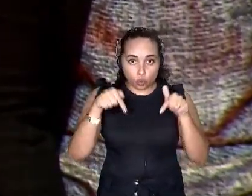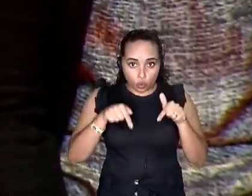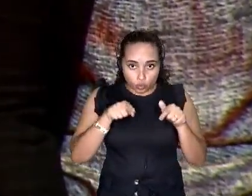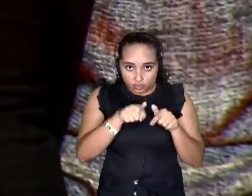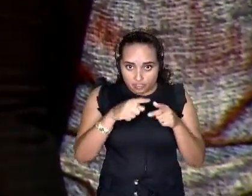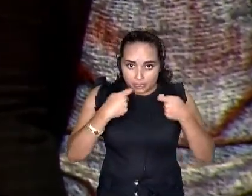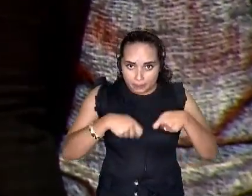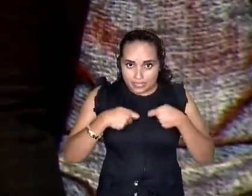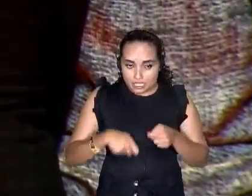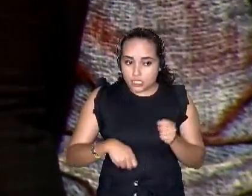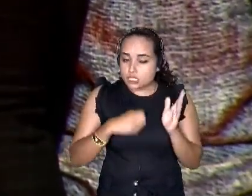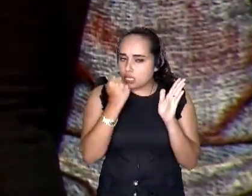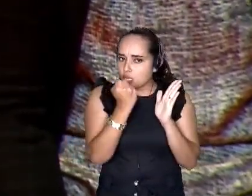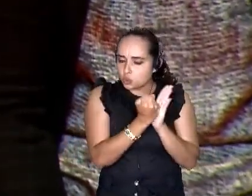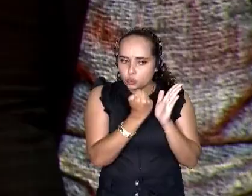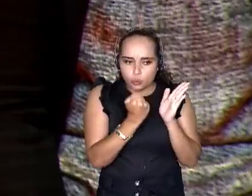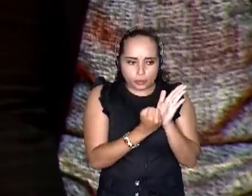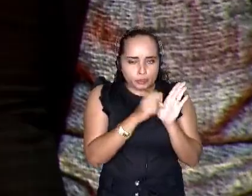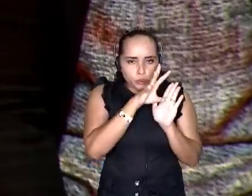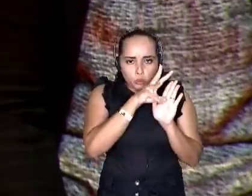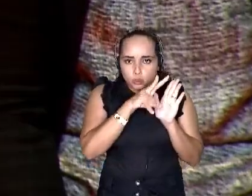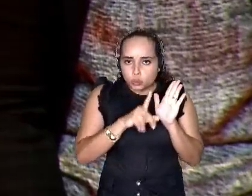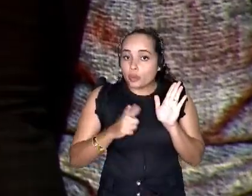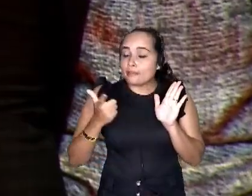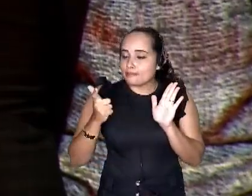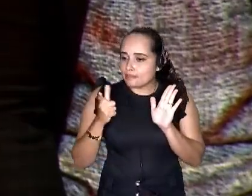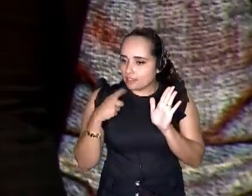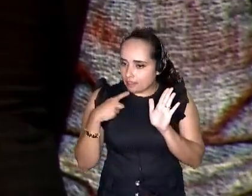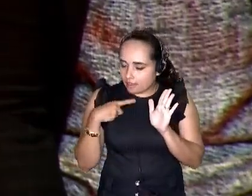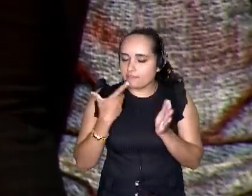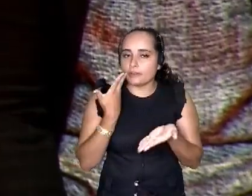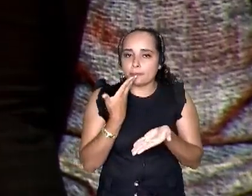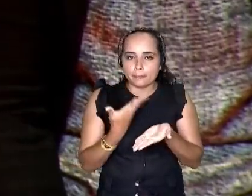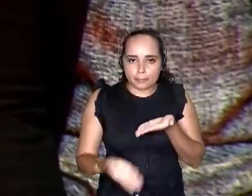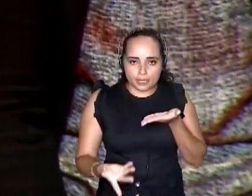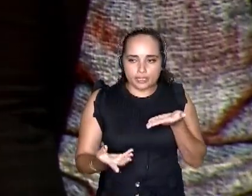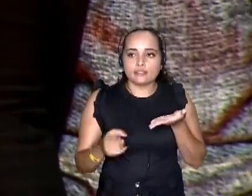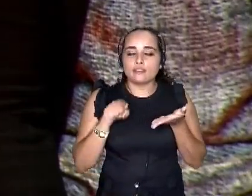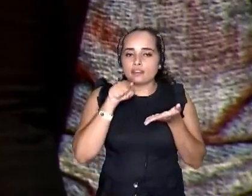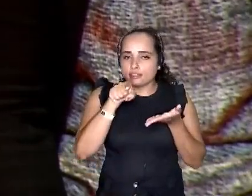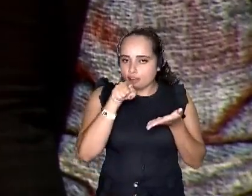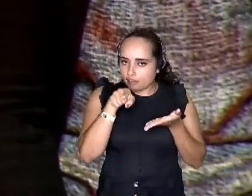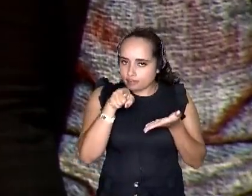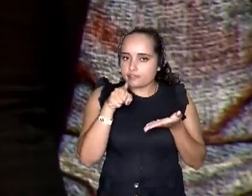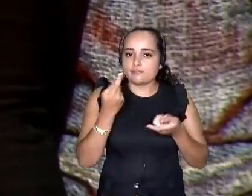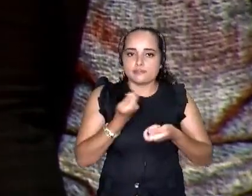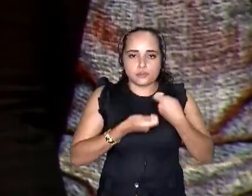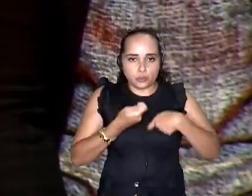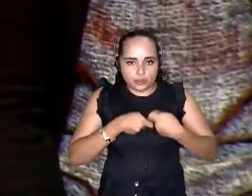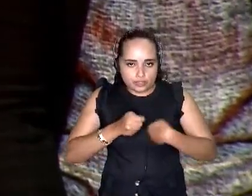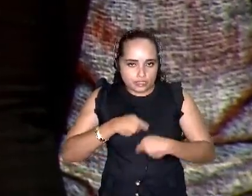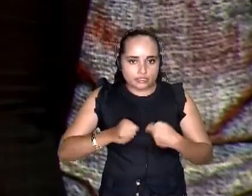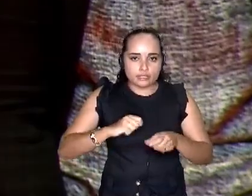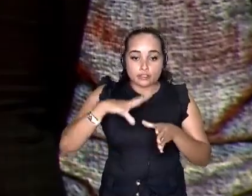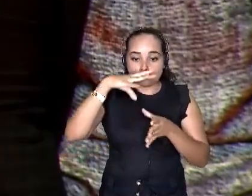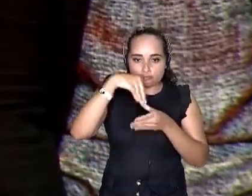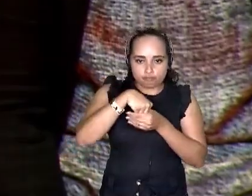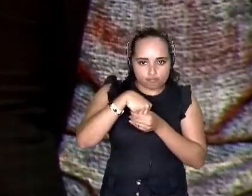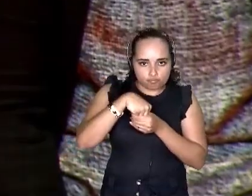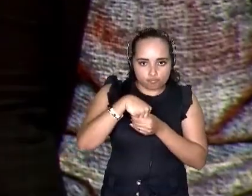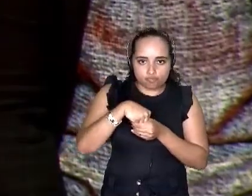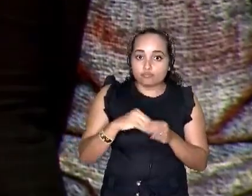this intercompany setting by demonstrating that it makes sense that that loss economically would have